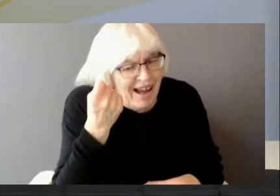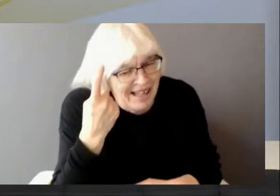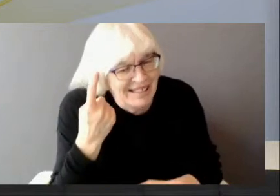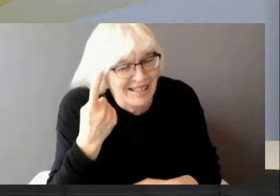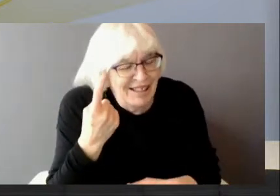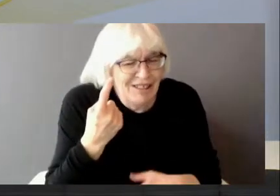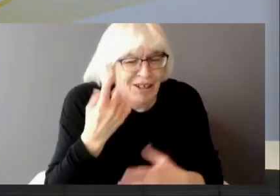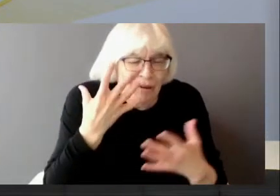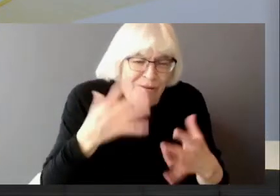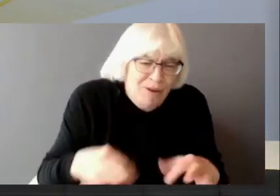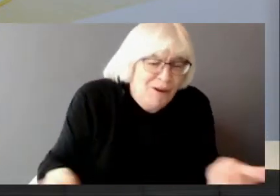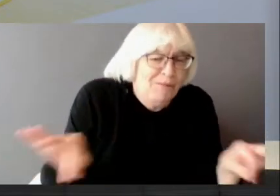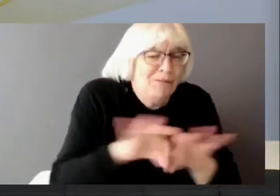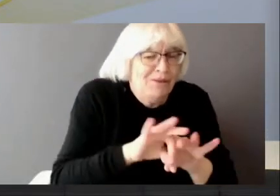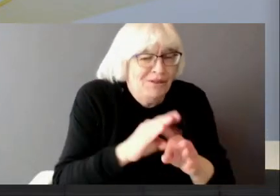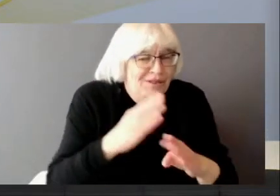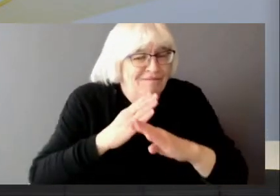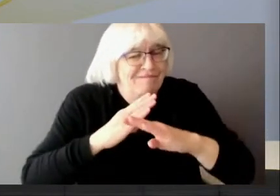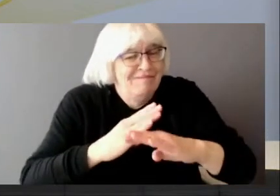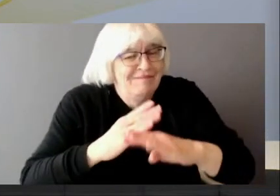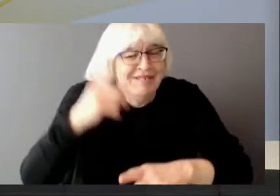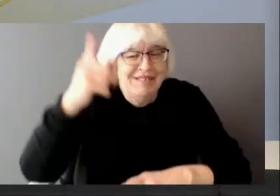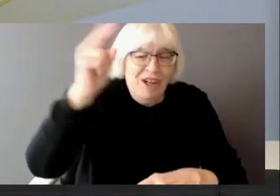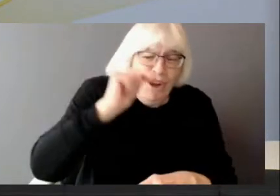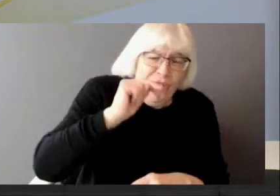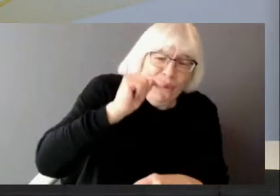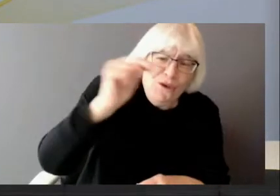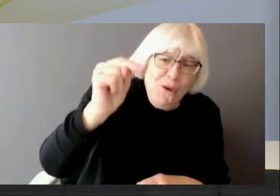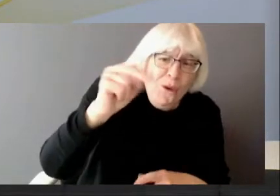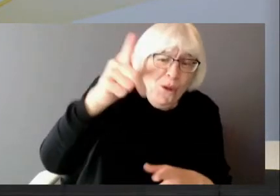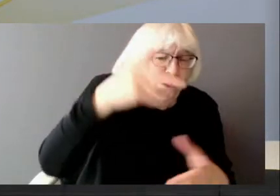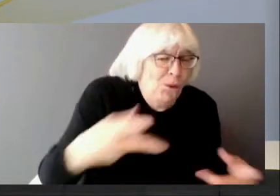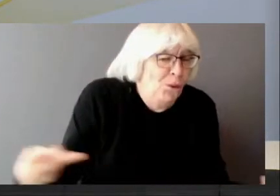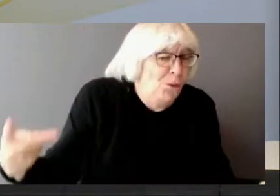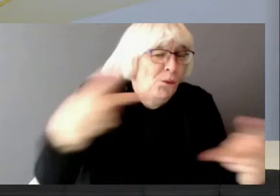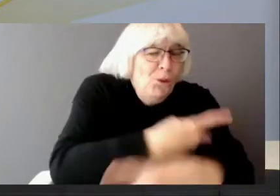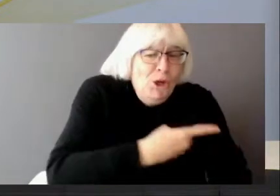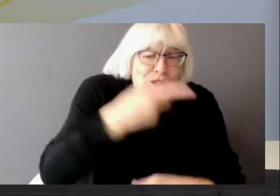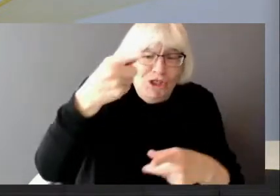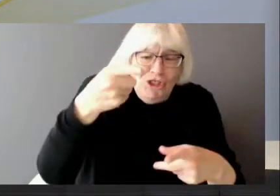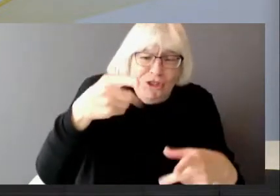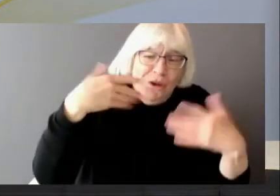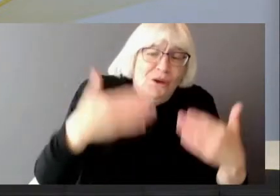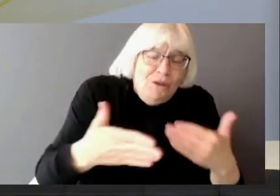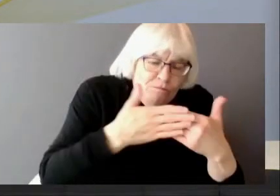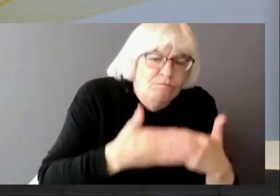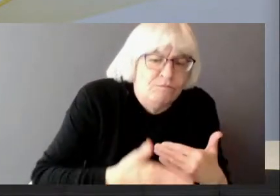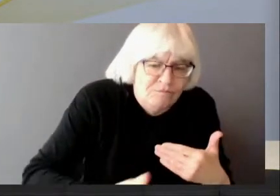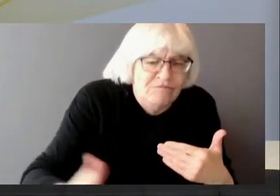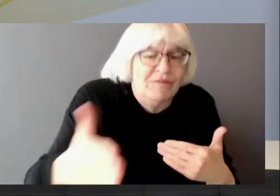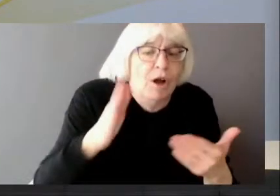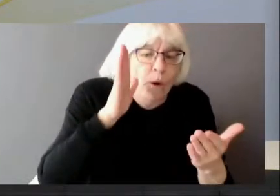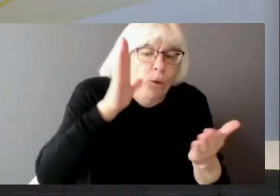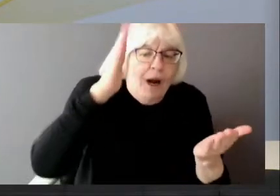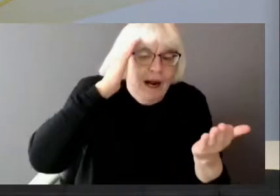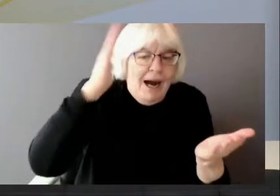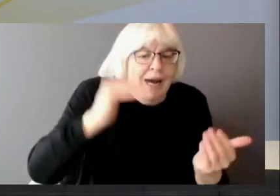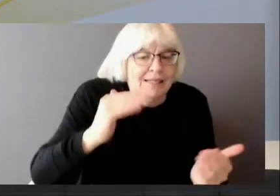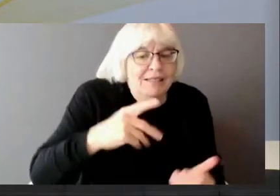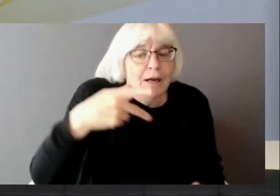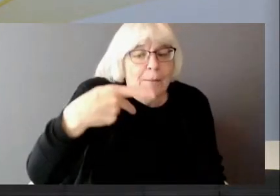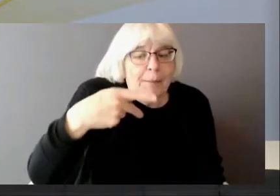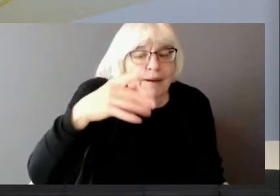Canada's north. However, we are expecting to receive a steady weekly supply of a Pfizer vaccine for the remainder